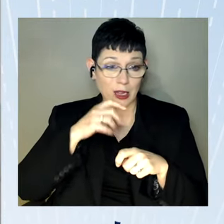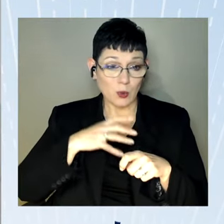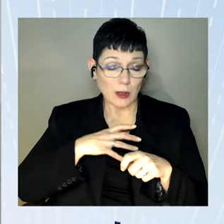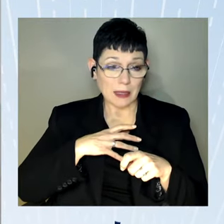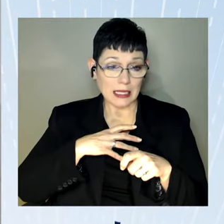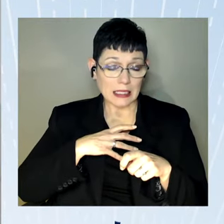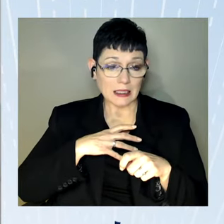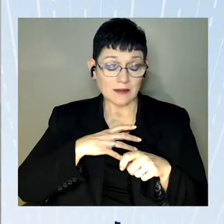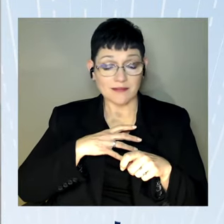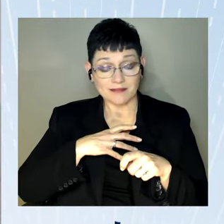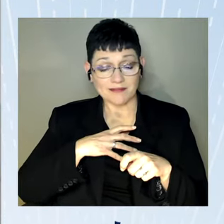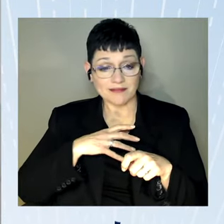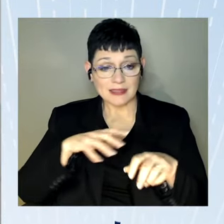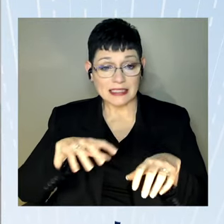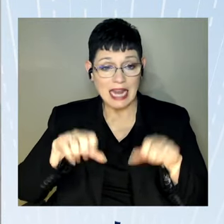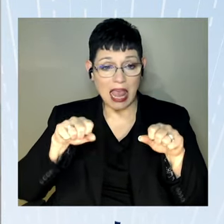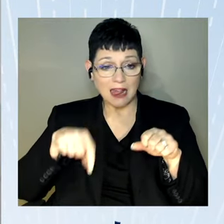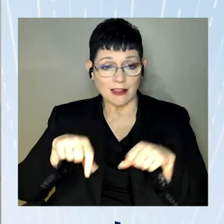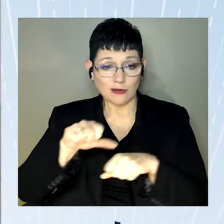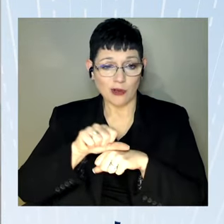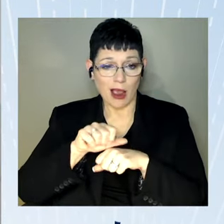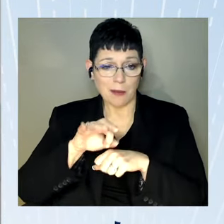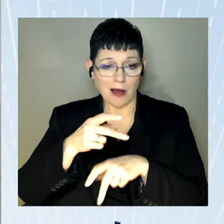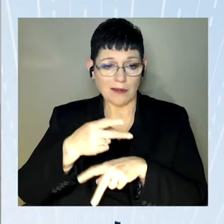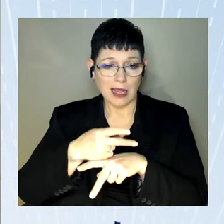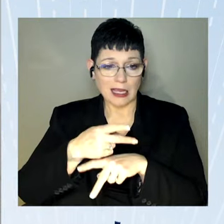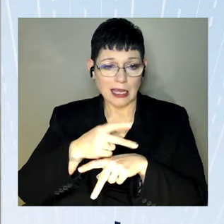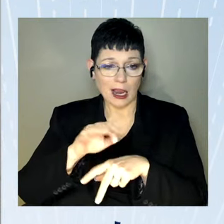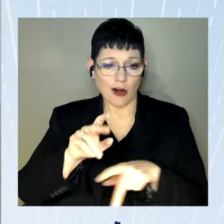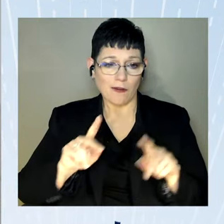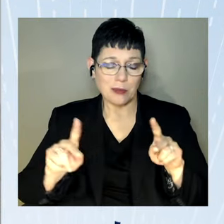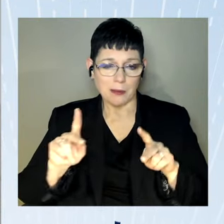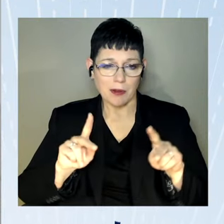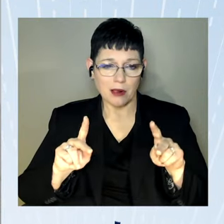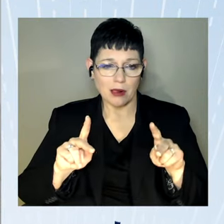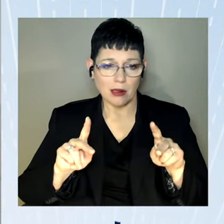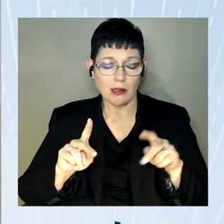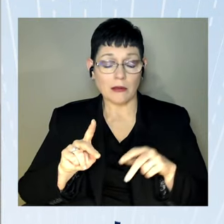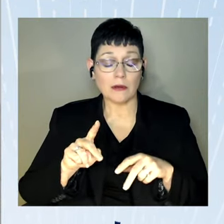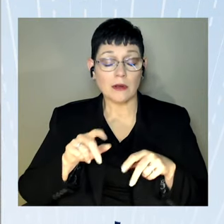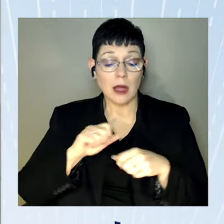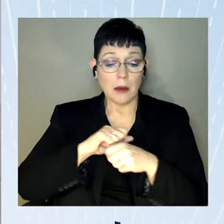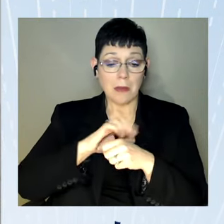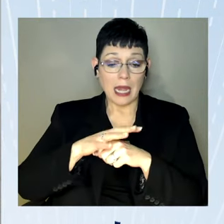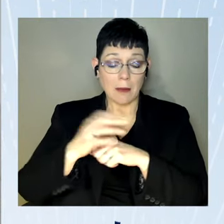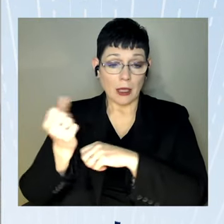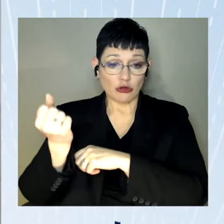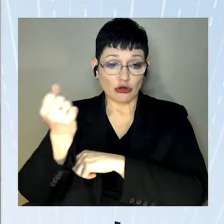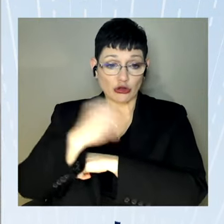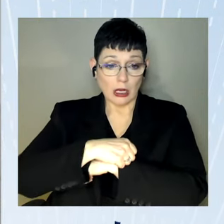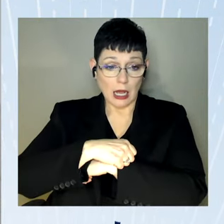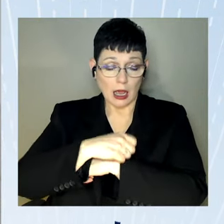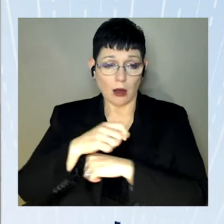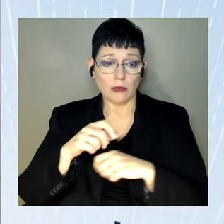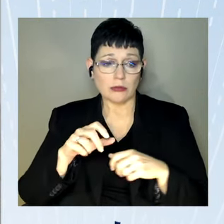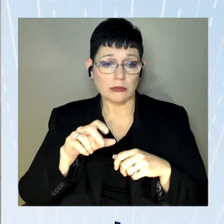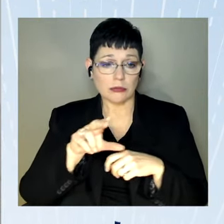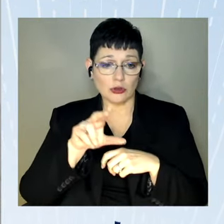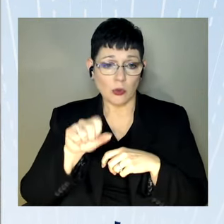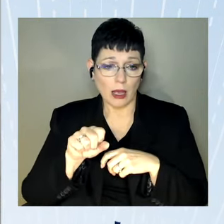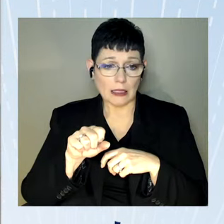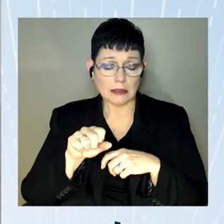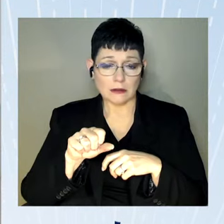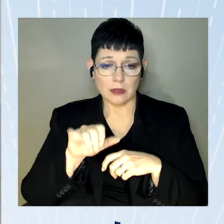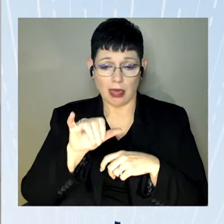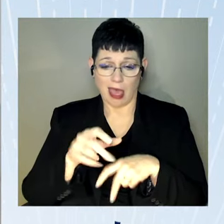care work that keeps our economy growing. When the pandemic shut down the economy's care infrastructure,